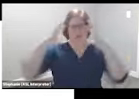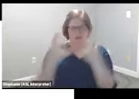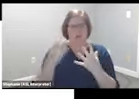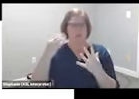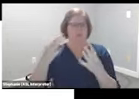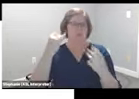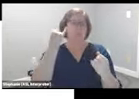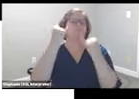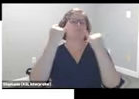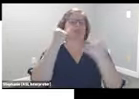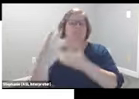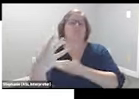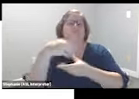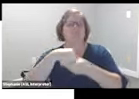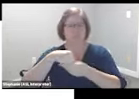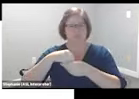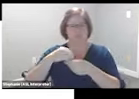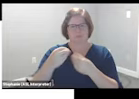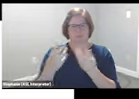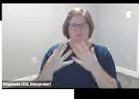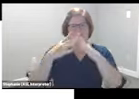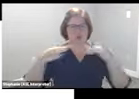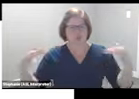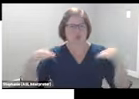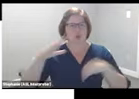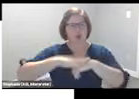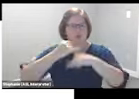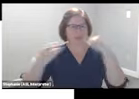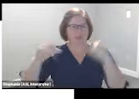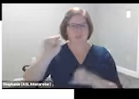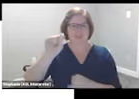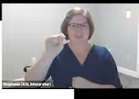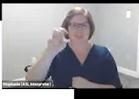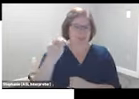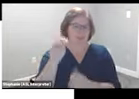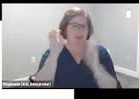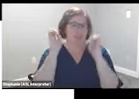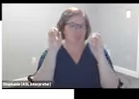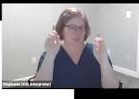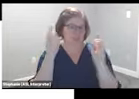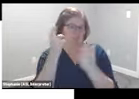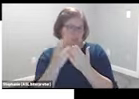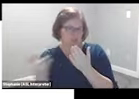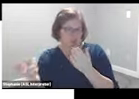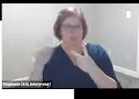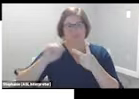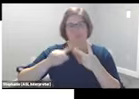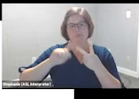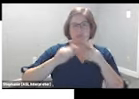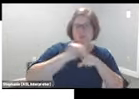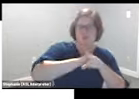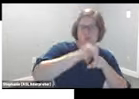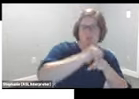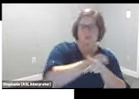Another would be training and resources around how to effectively work and learn online. Think about resource guides around inclusive